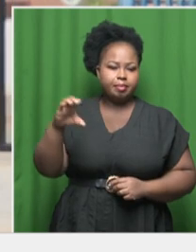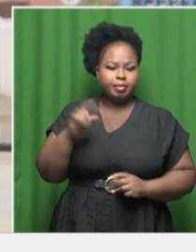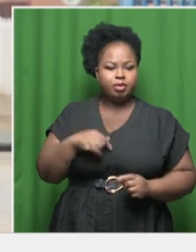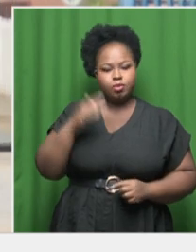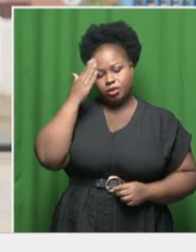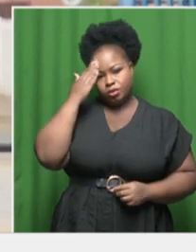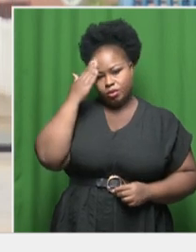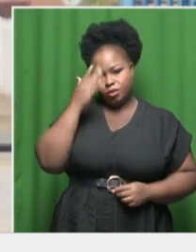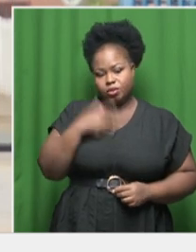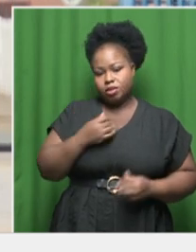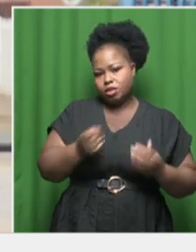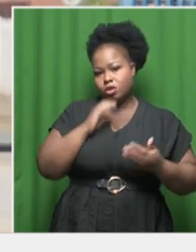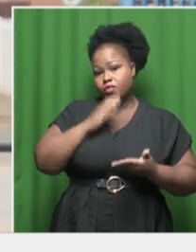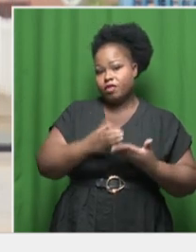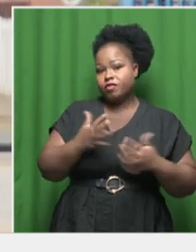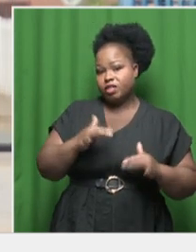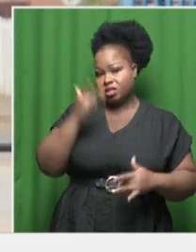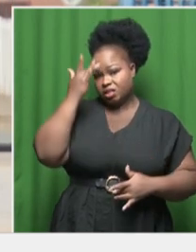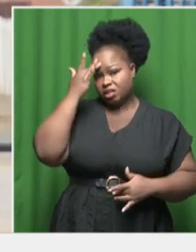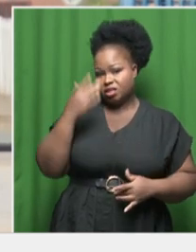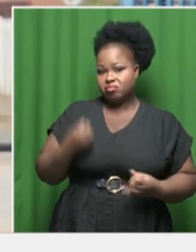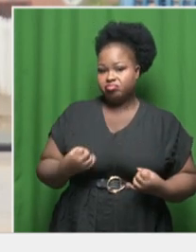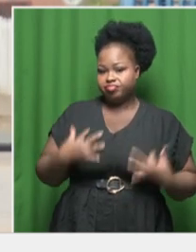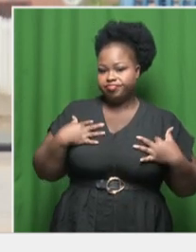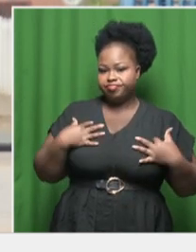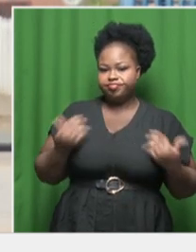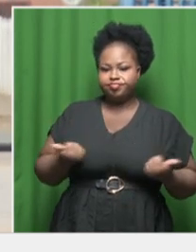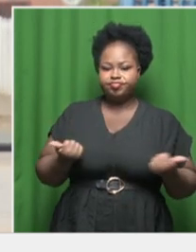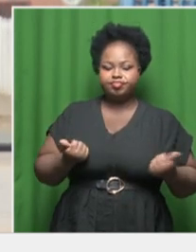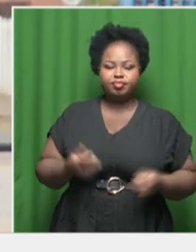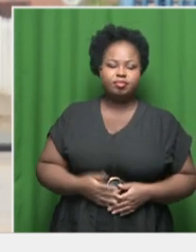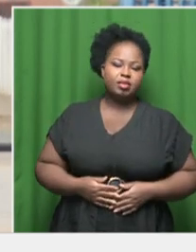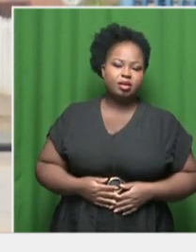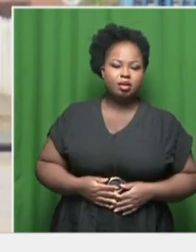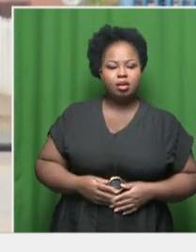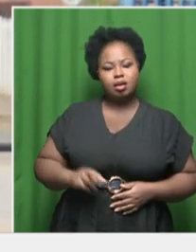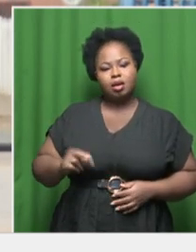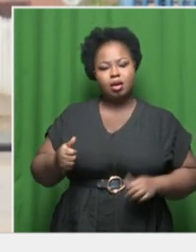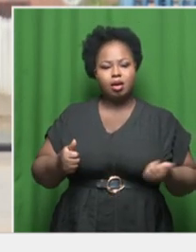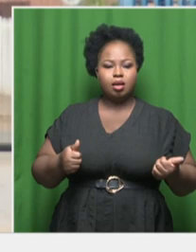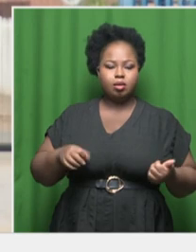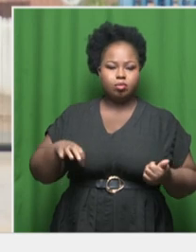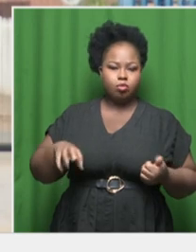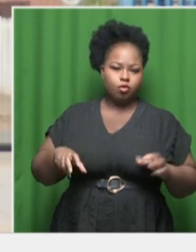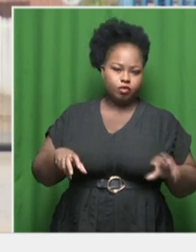of measles here in the province, and of course, very few provinces